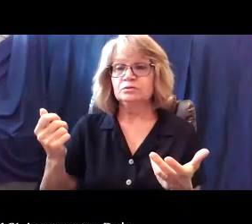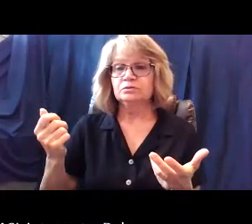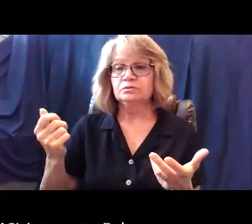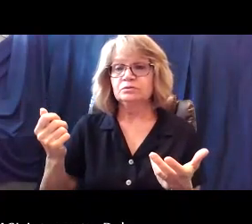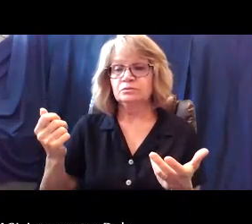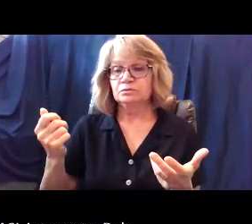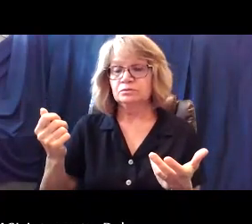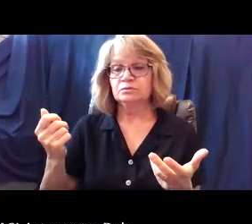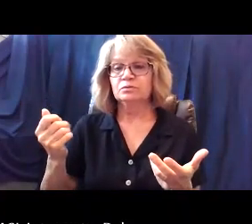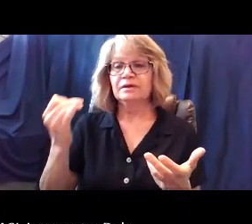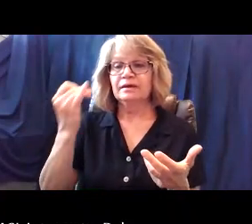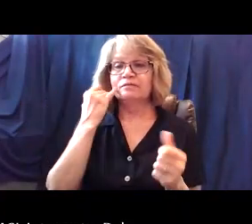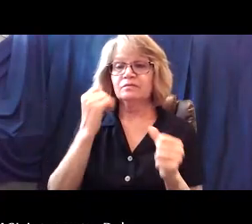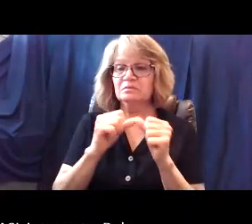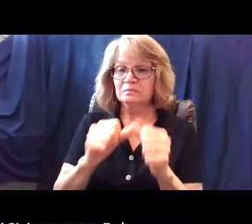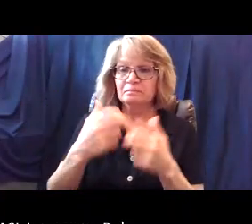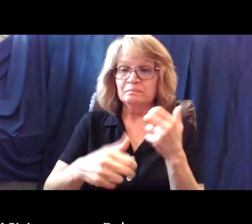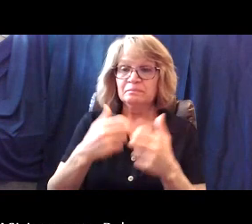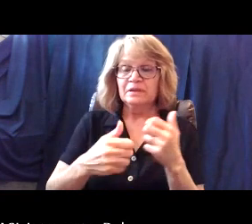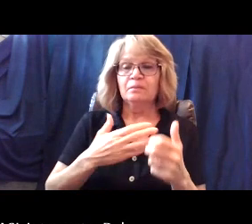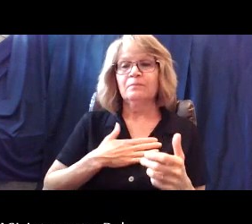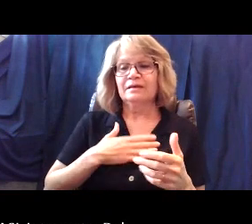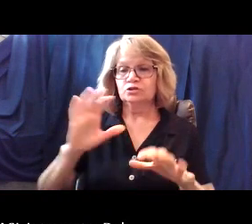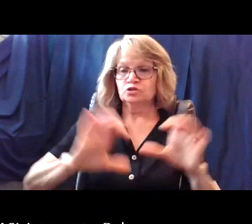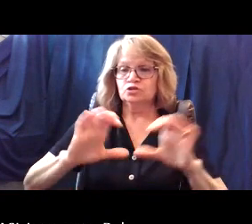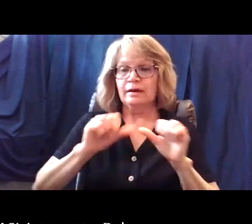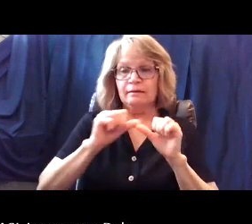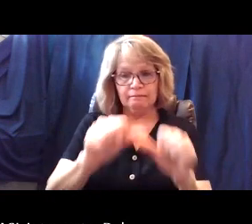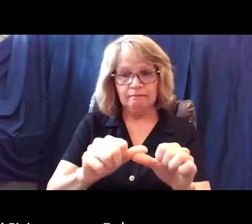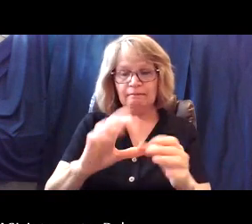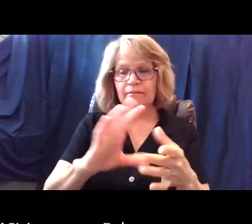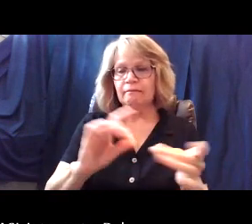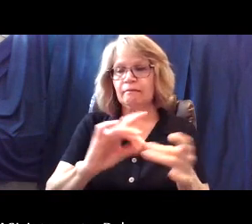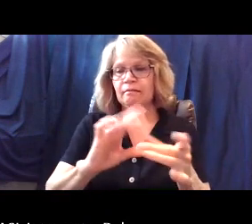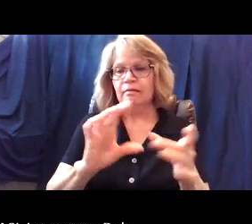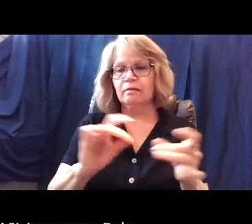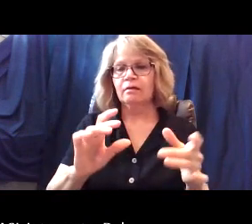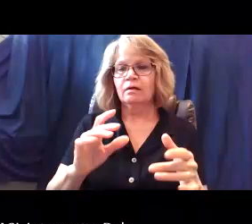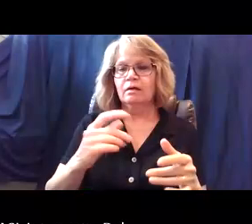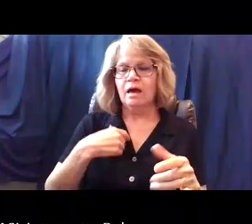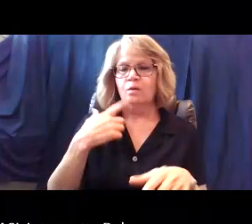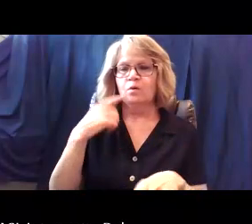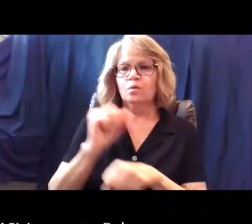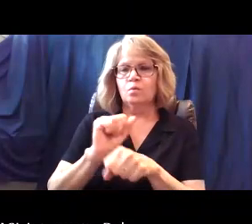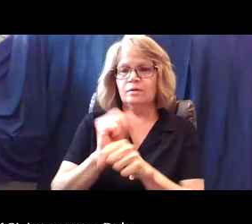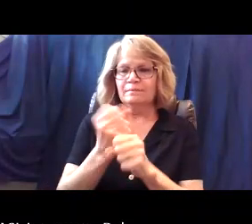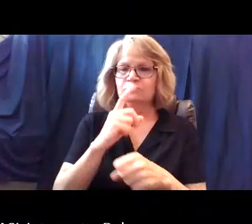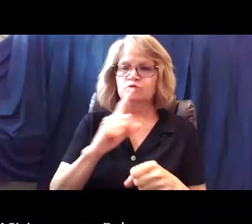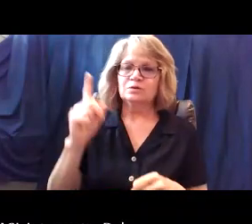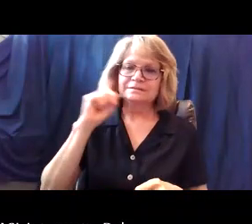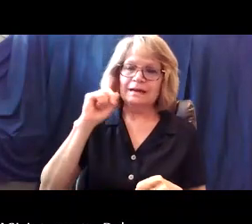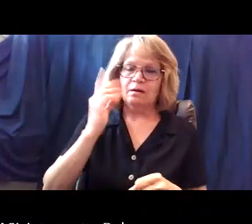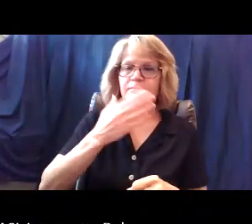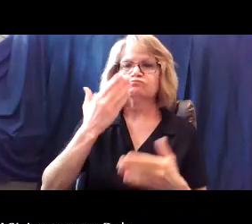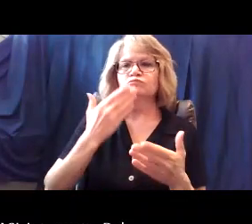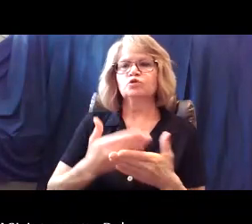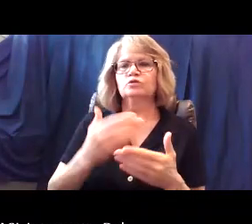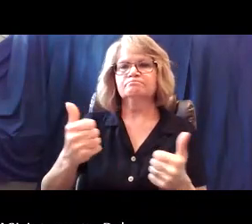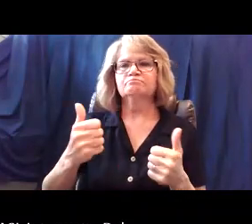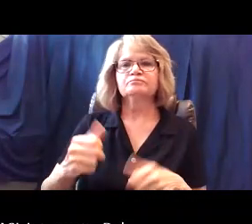Well, if there's a continued issue, please make a comment in the chat, and I will work to make sure that our sound quality is good.